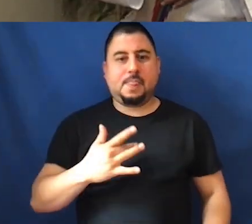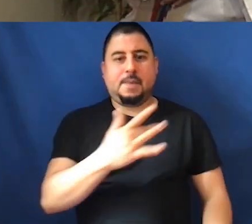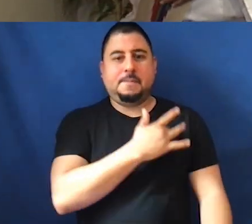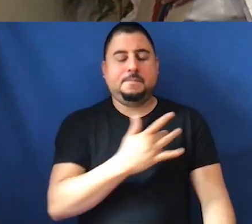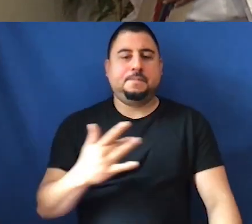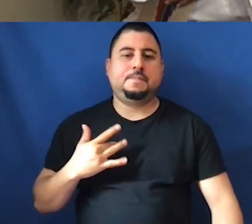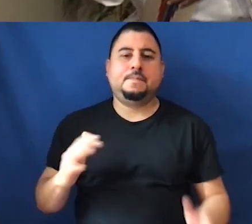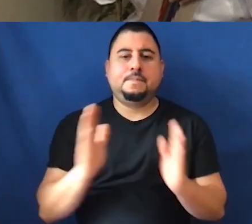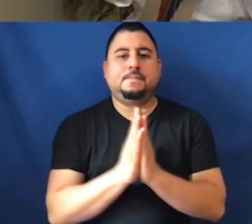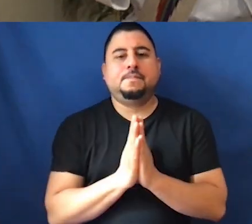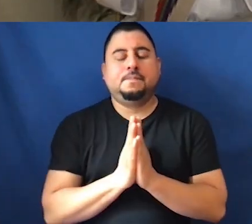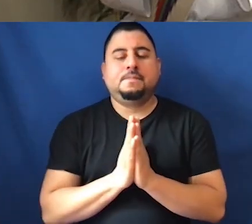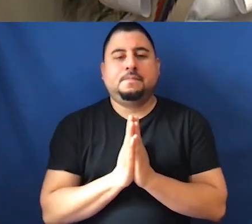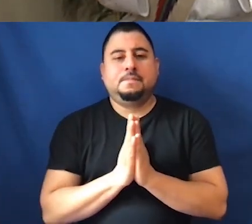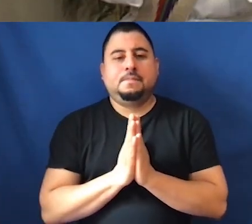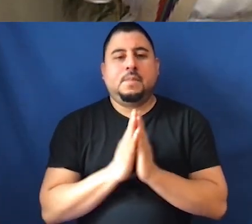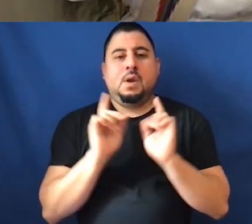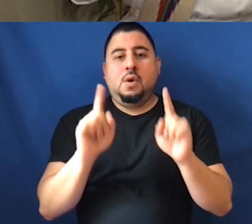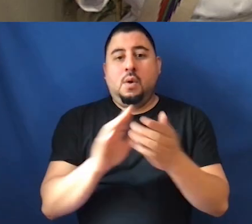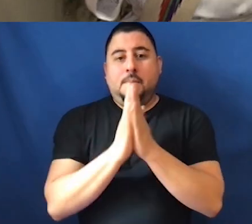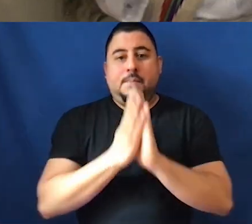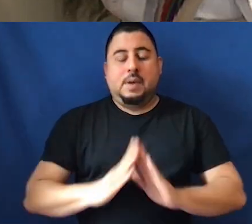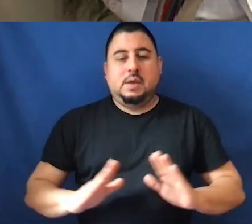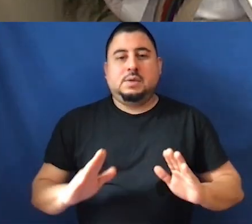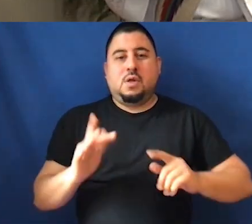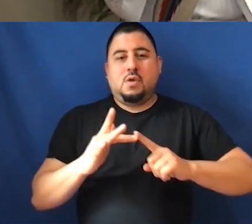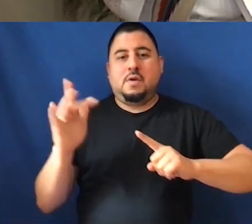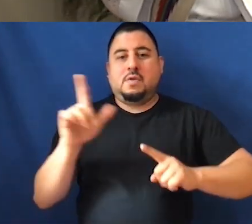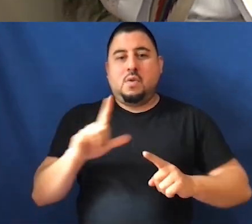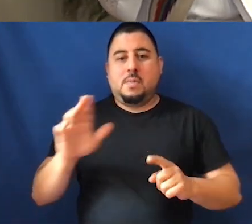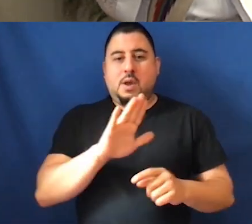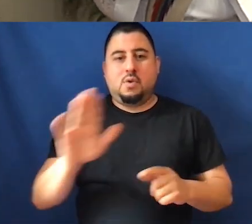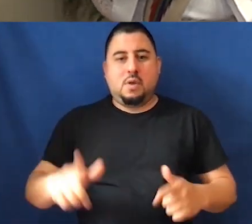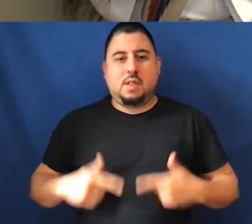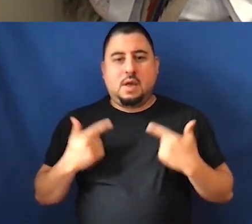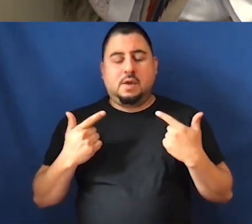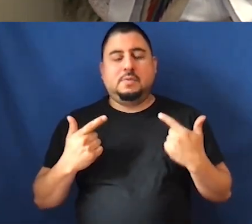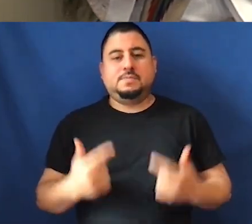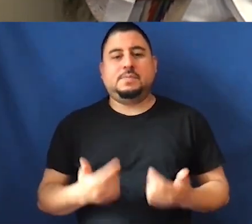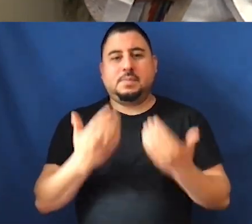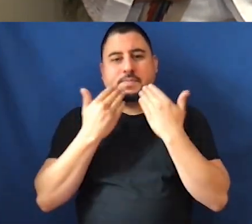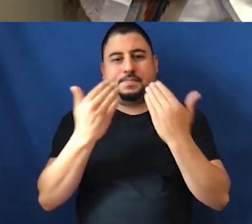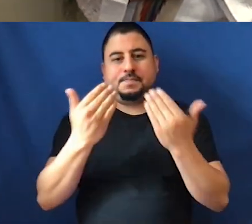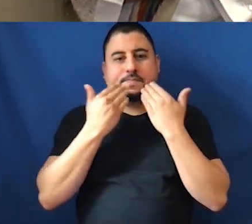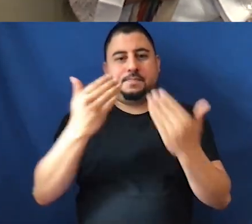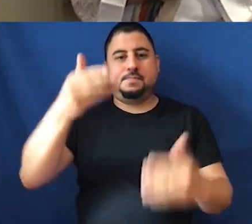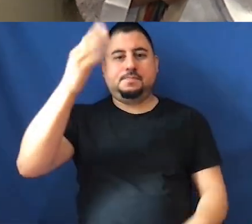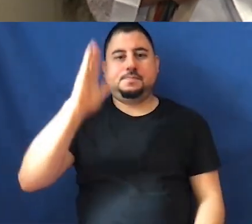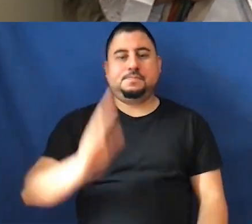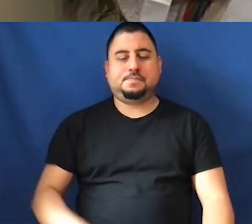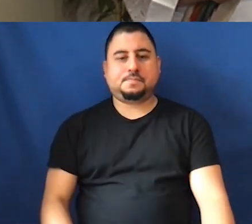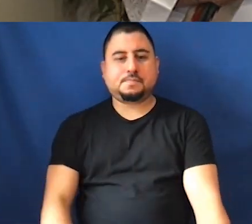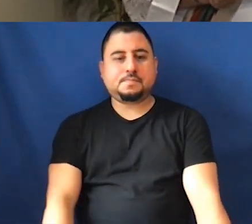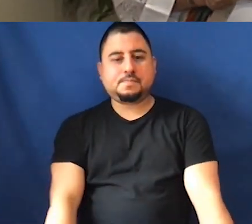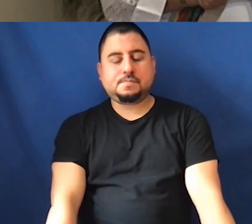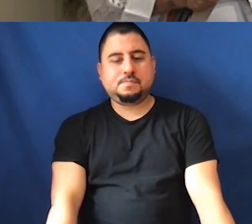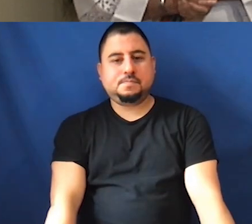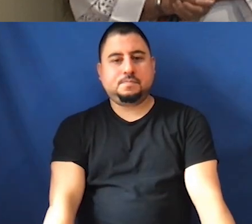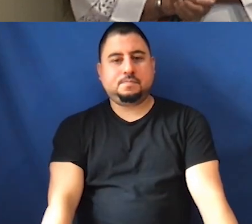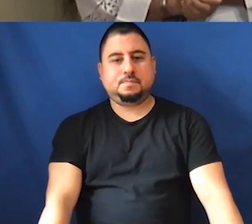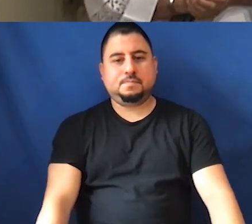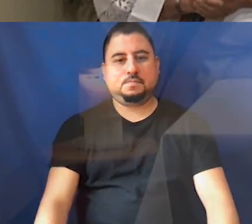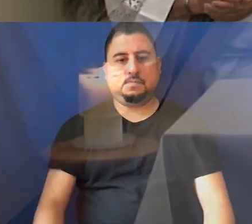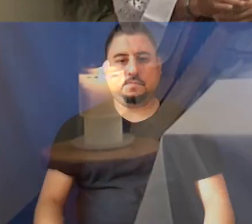Holy Spirit. Amen. Go in peace, glorifying the Lord by your lives. Thanks be to God.